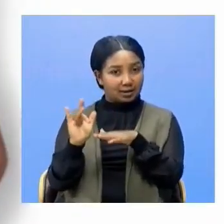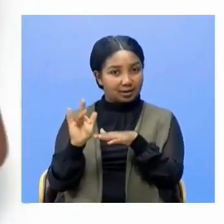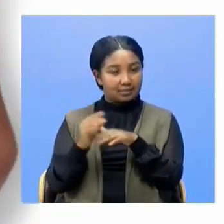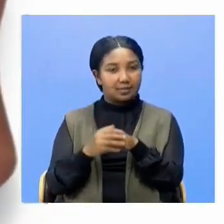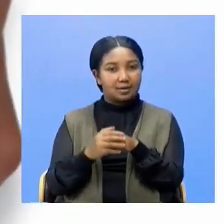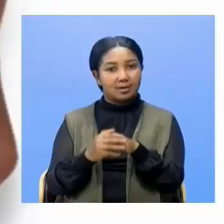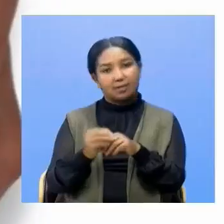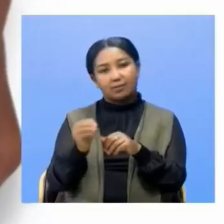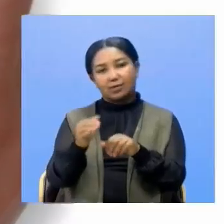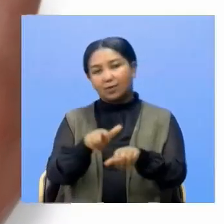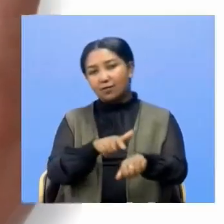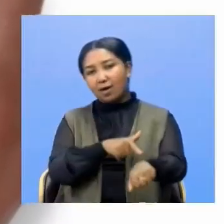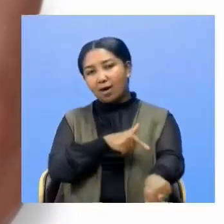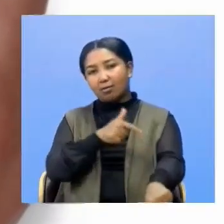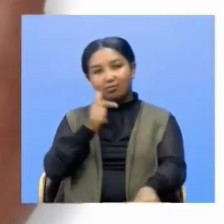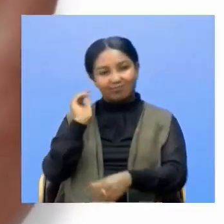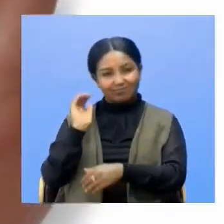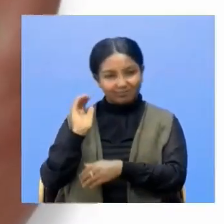far